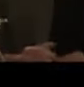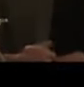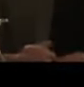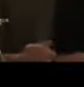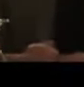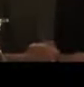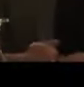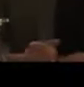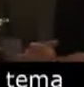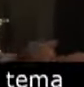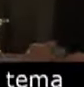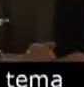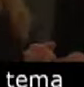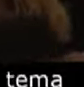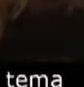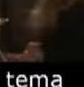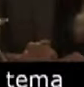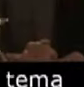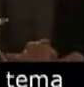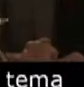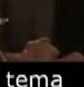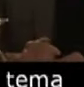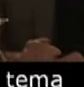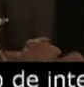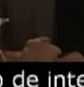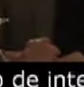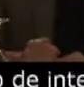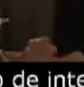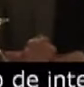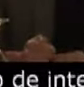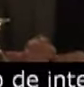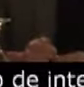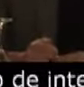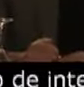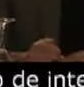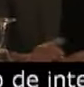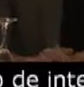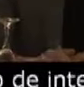That's another very interesting presentation, because again we're addressing interfaces.